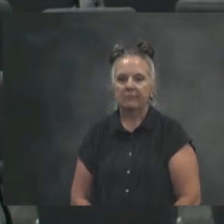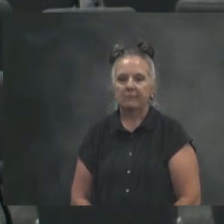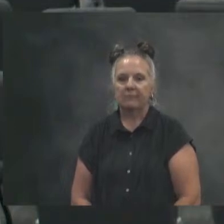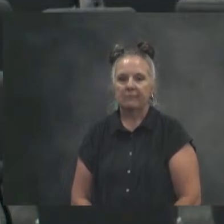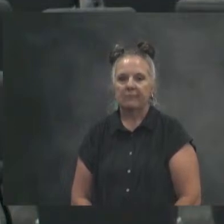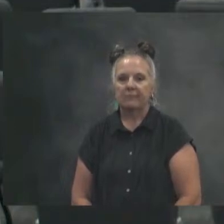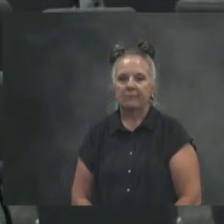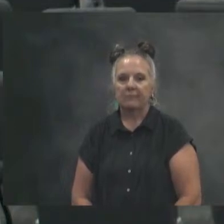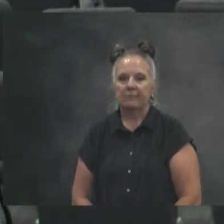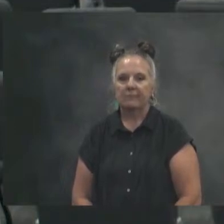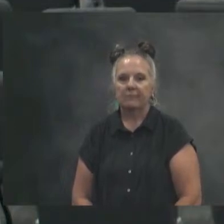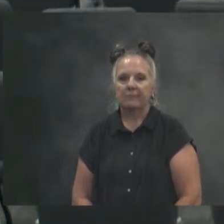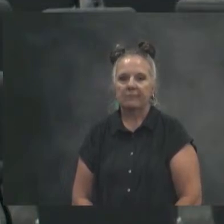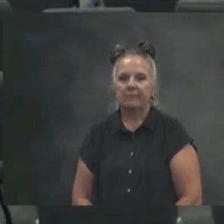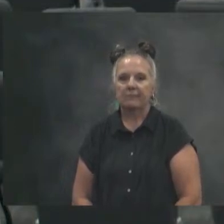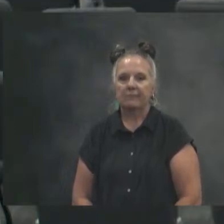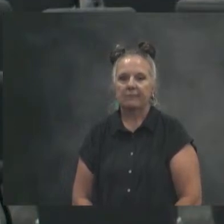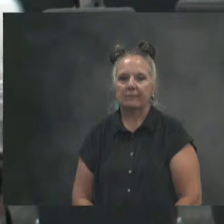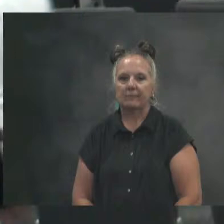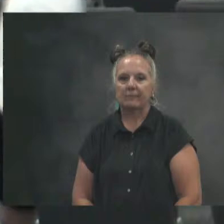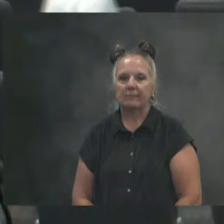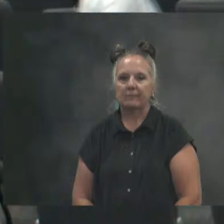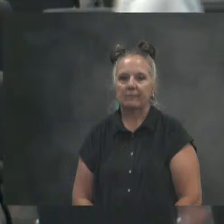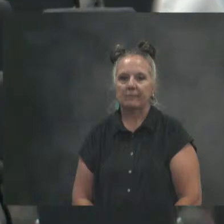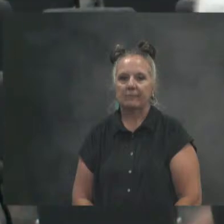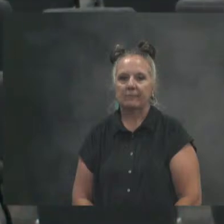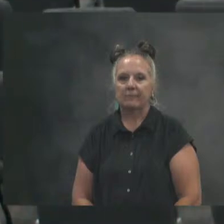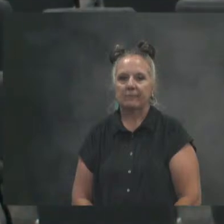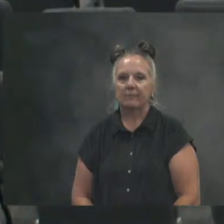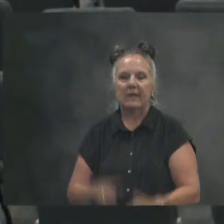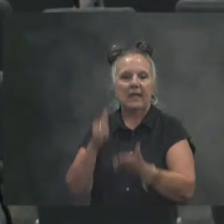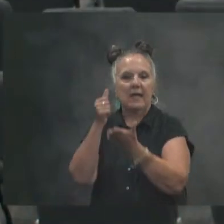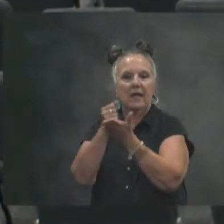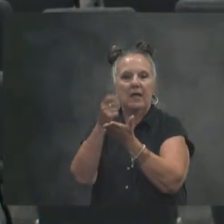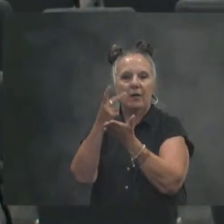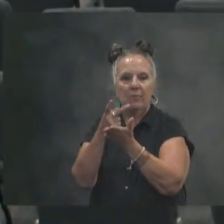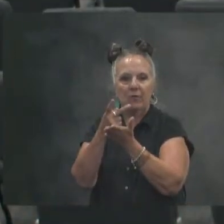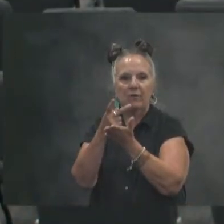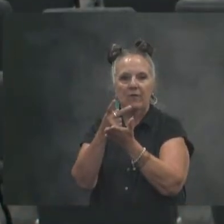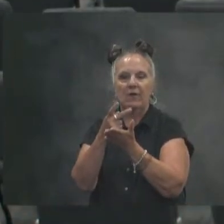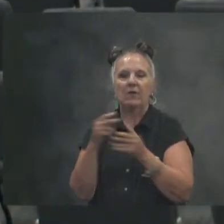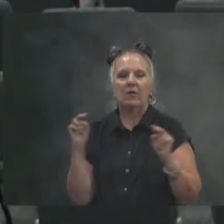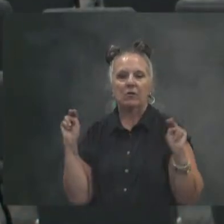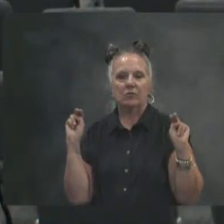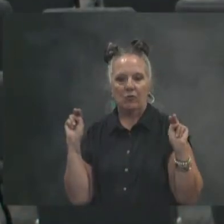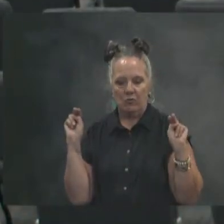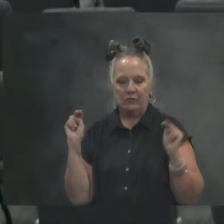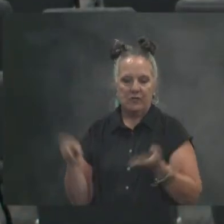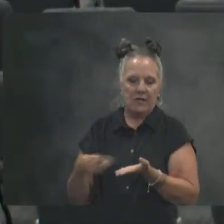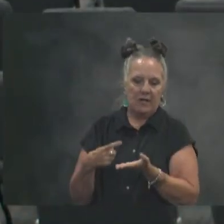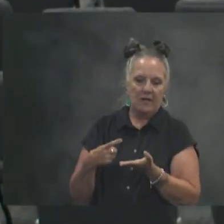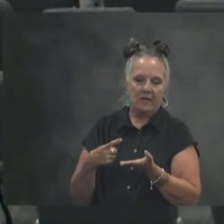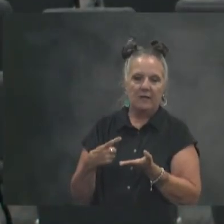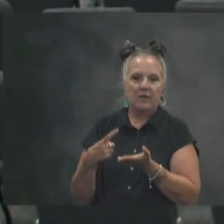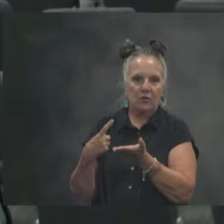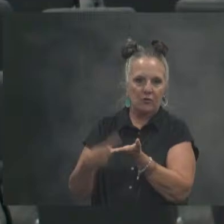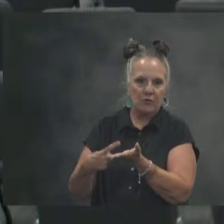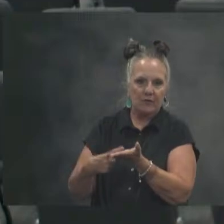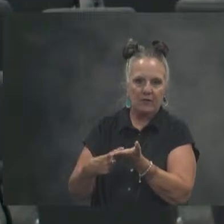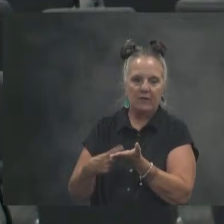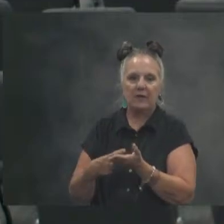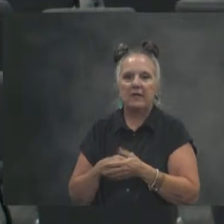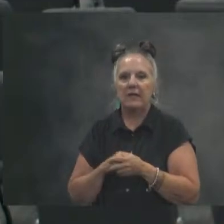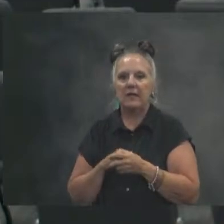Next up, we have approval of a negotiated agreement between the Washington County Board of Education and the Washington County